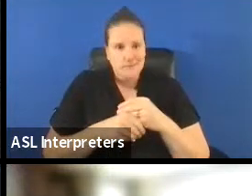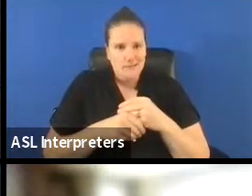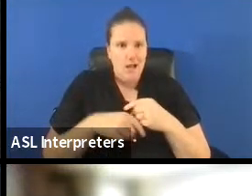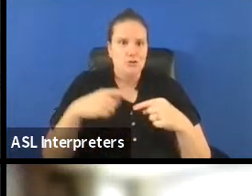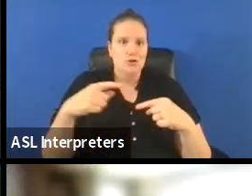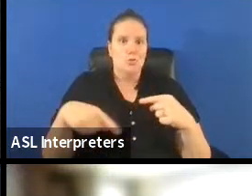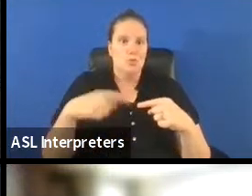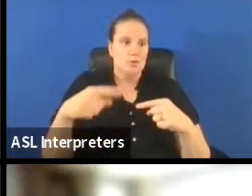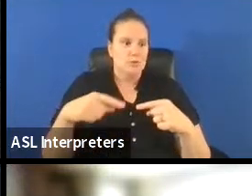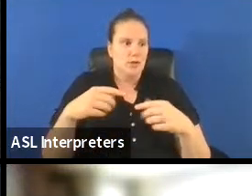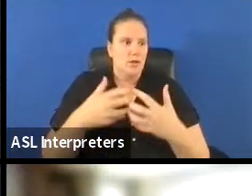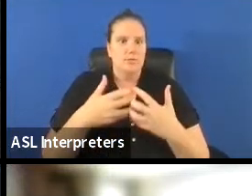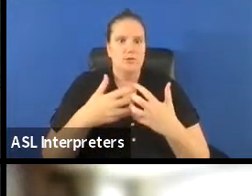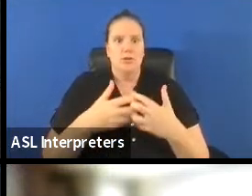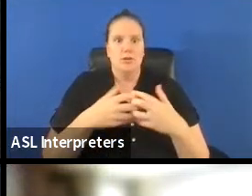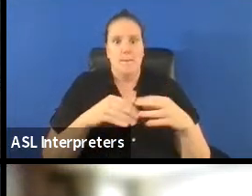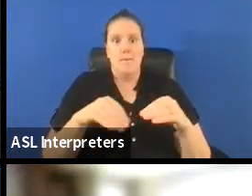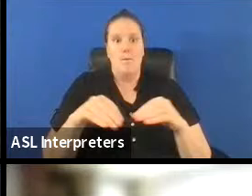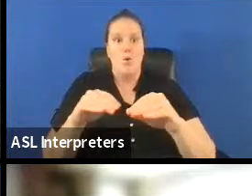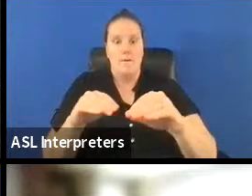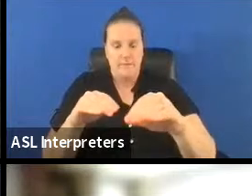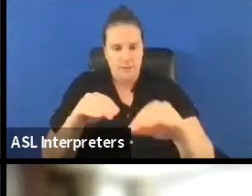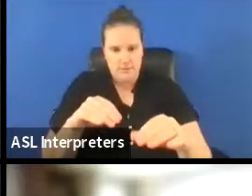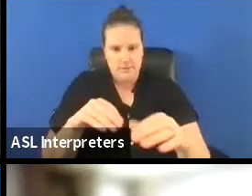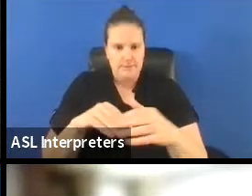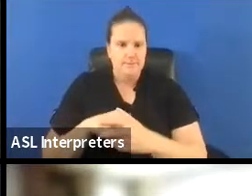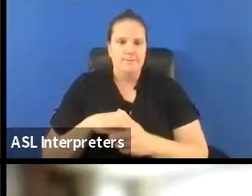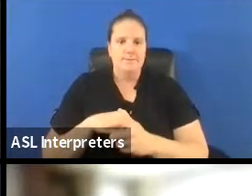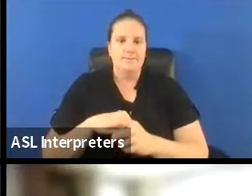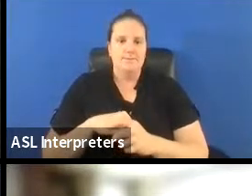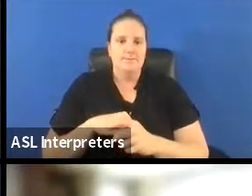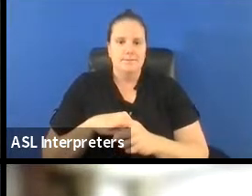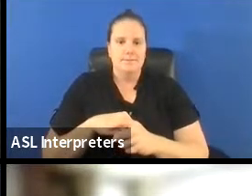the machine is moving. So this is